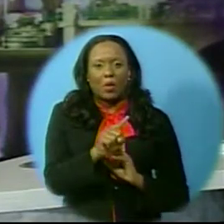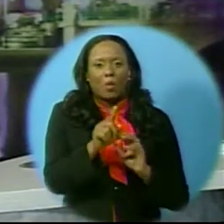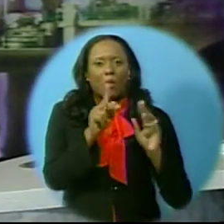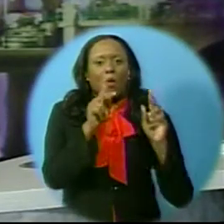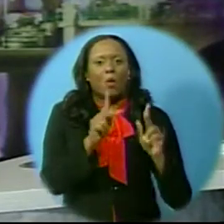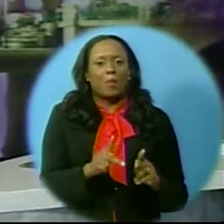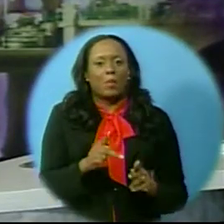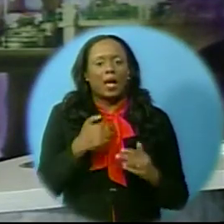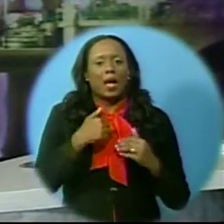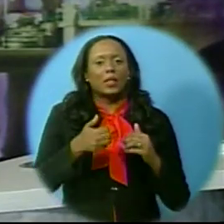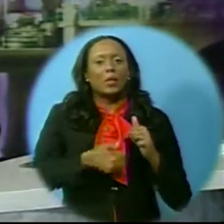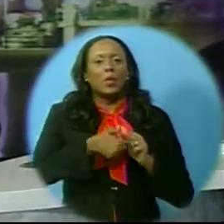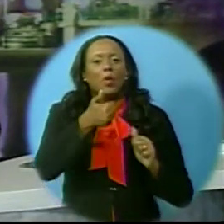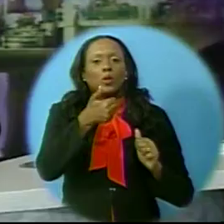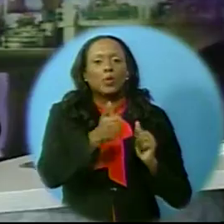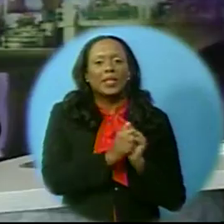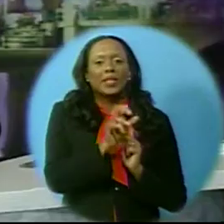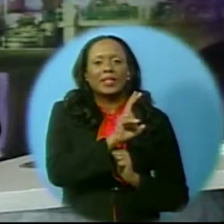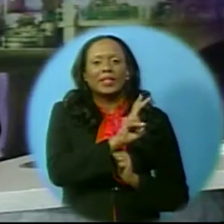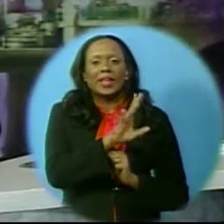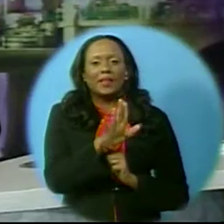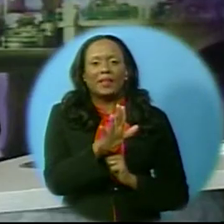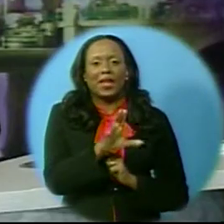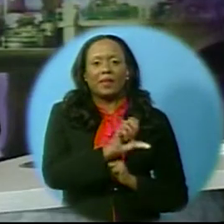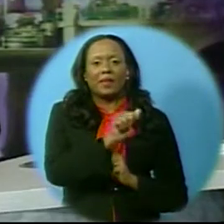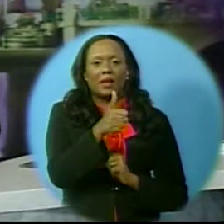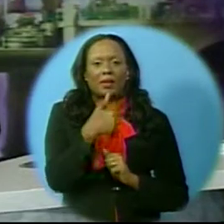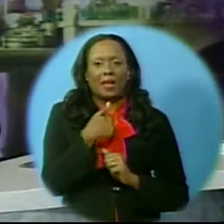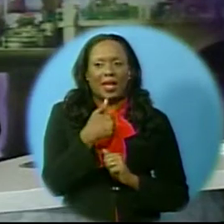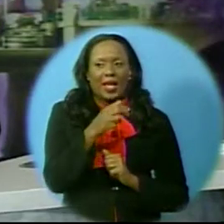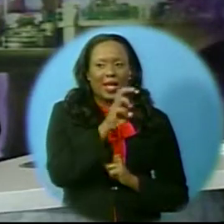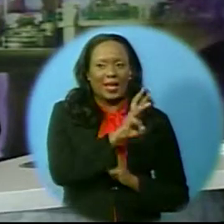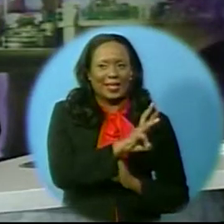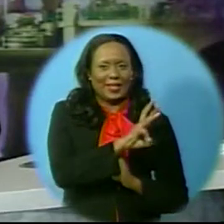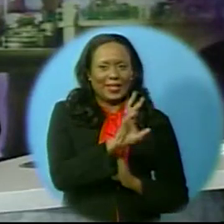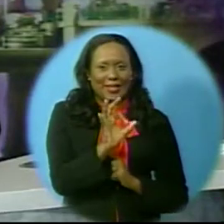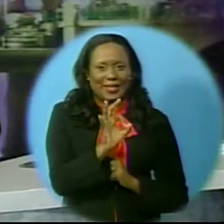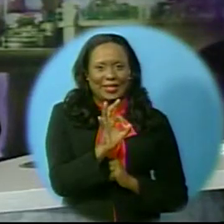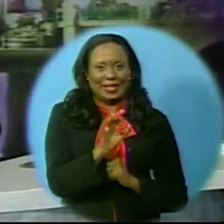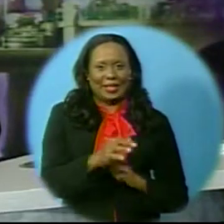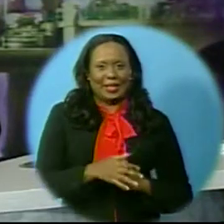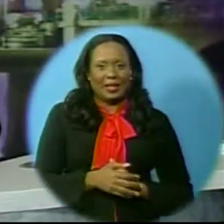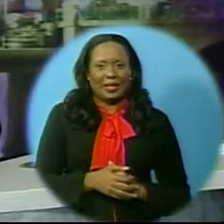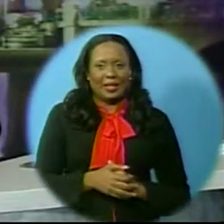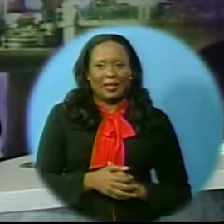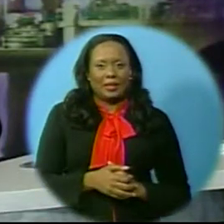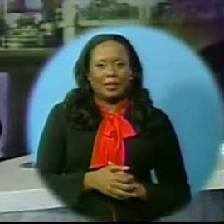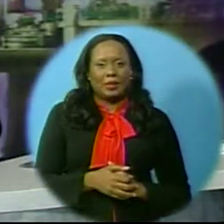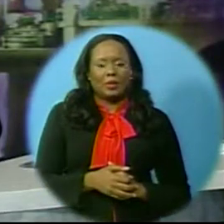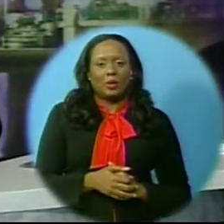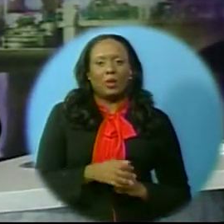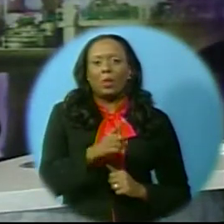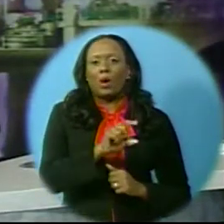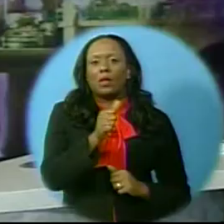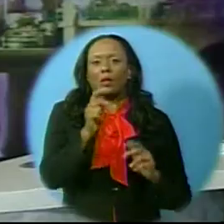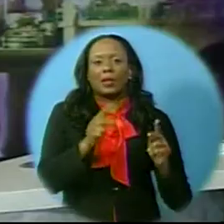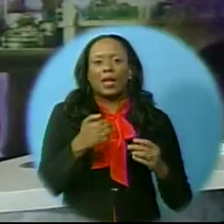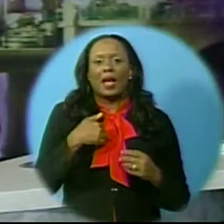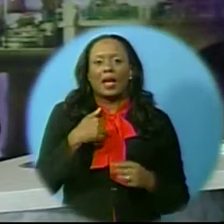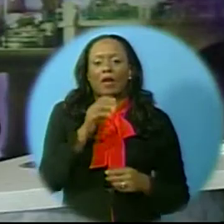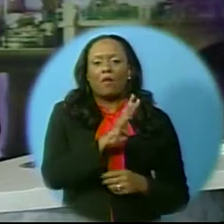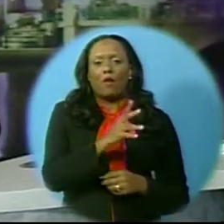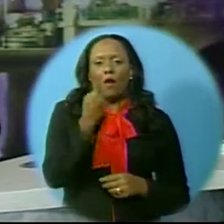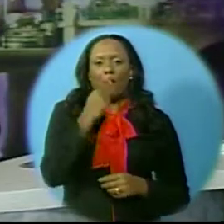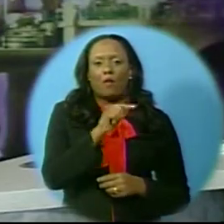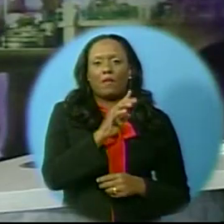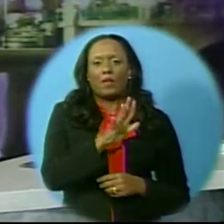business again, this time with the bat, top scoring with 75, while Lee Jamon Gaskin got 69. Shiraz Ramcharan took